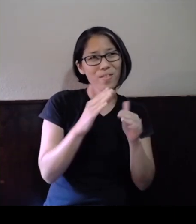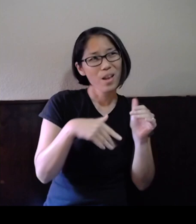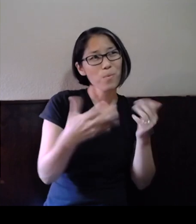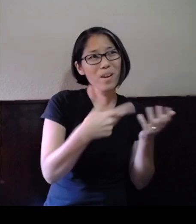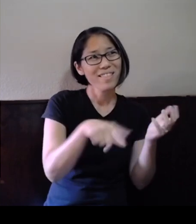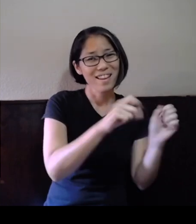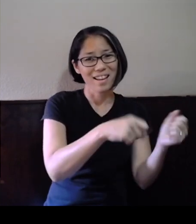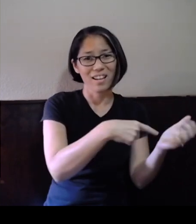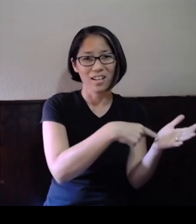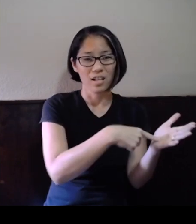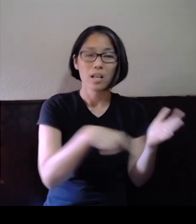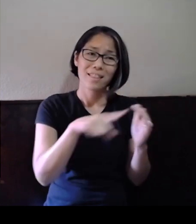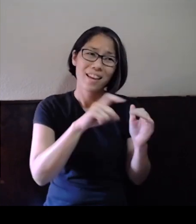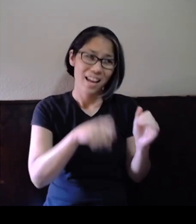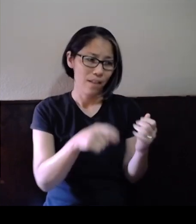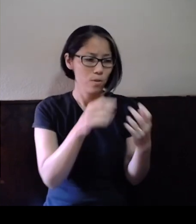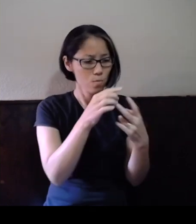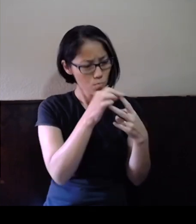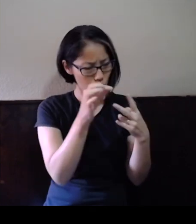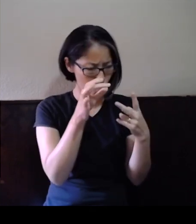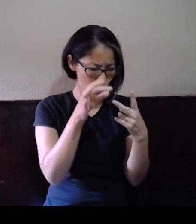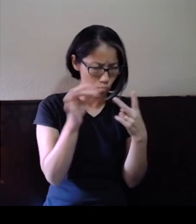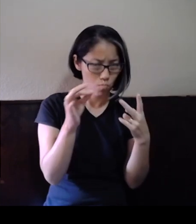so they have to make choices.